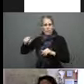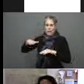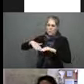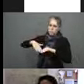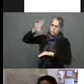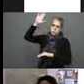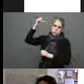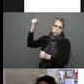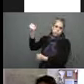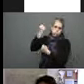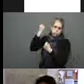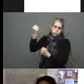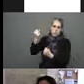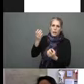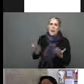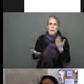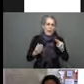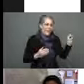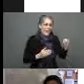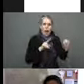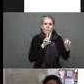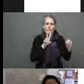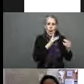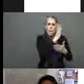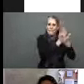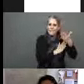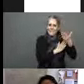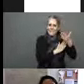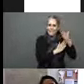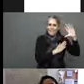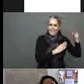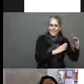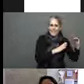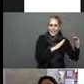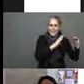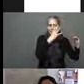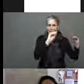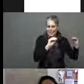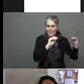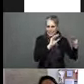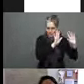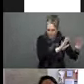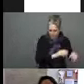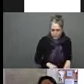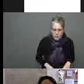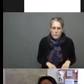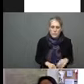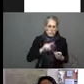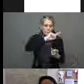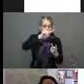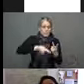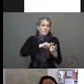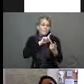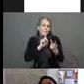the 50-50 that you see in noun verb. Um, so that's one avenue that we're exploring. Um, the other, uh, the other